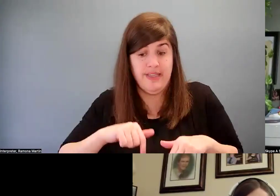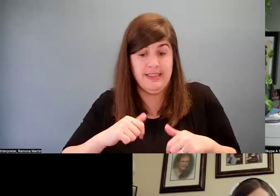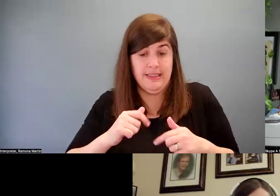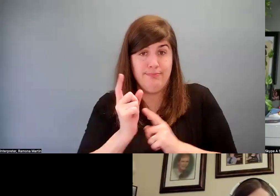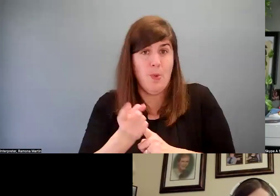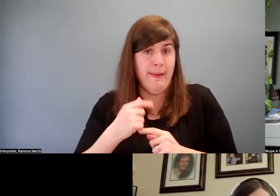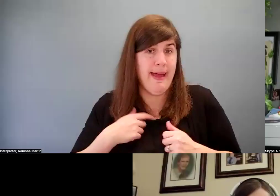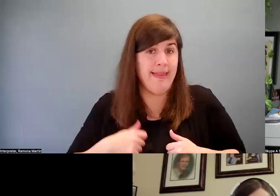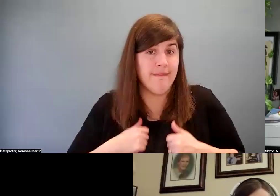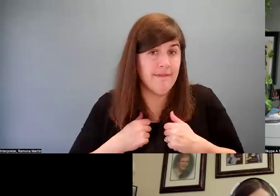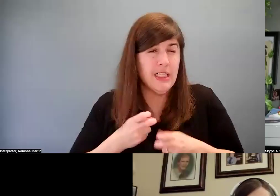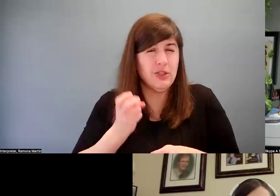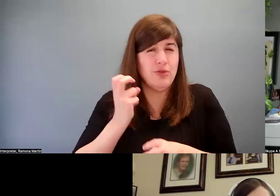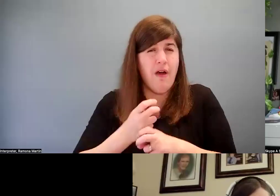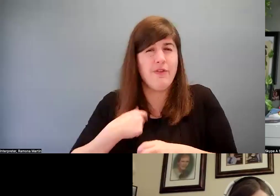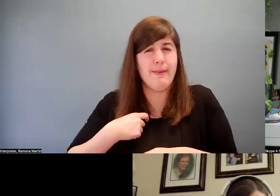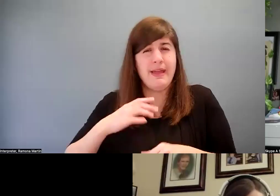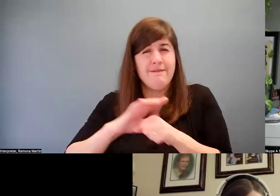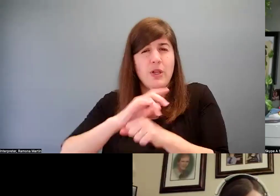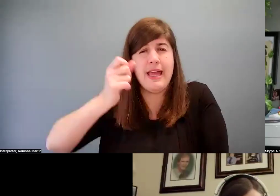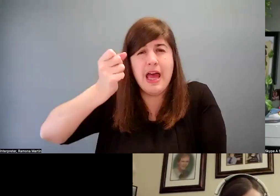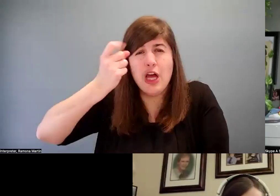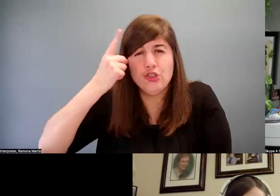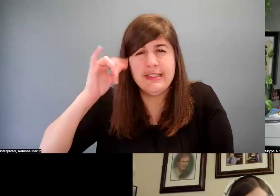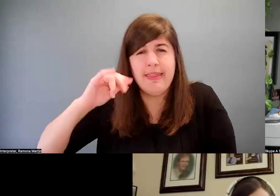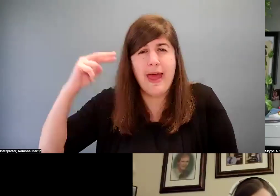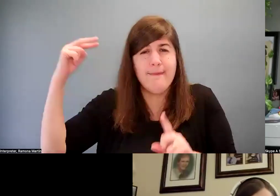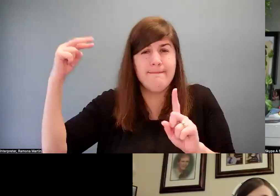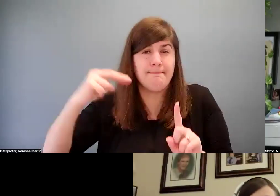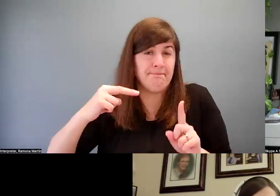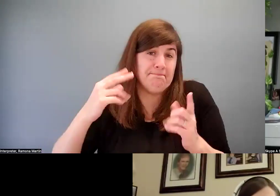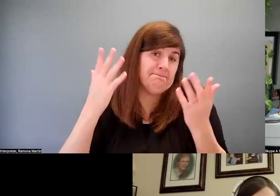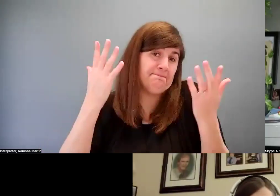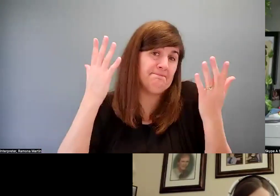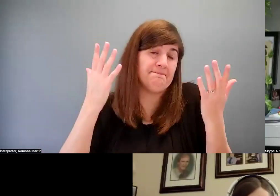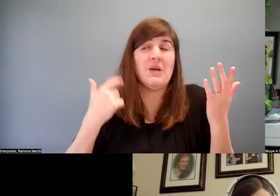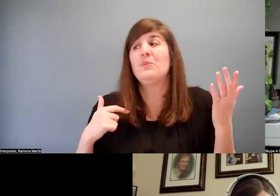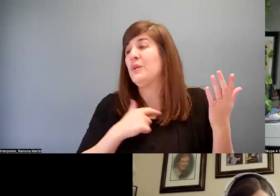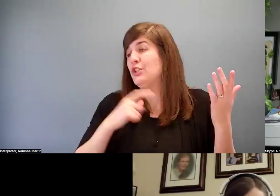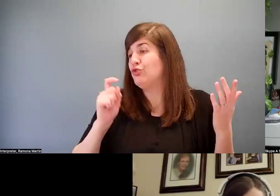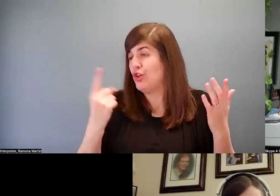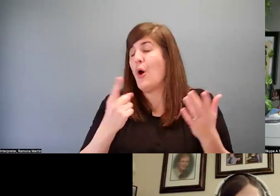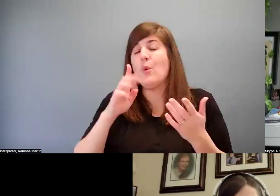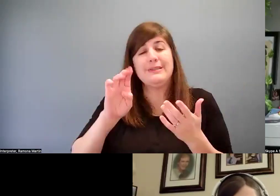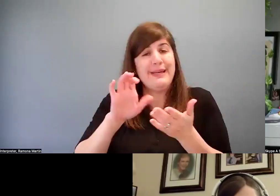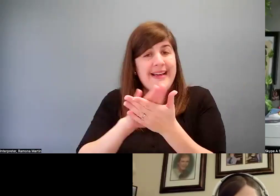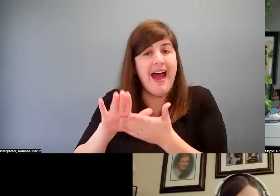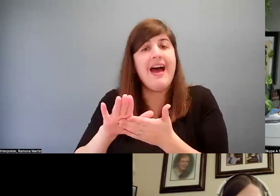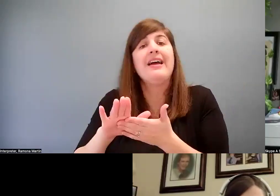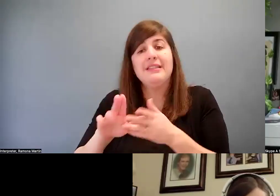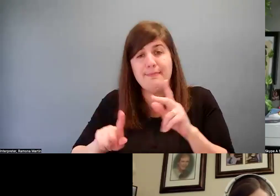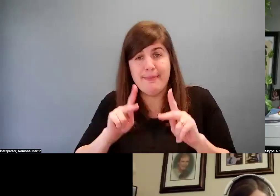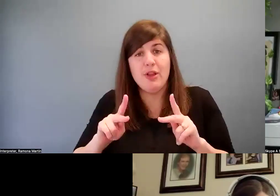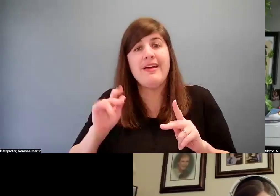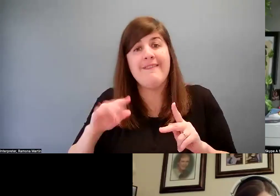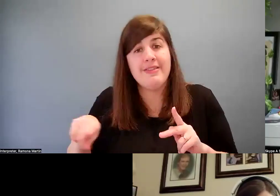me to understand that point of view. But we should always be kind to people who are afraid of things, even